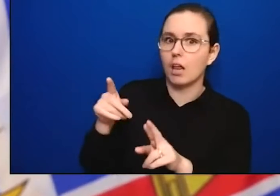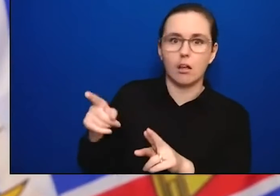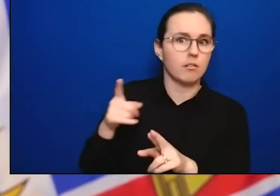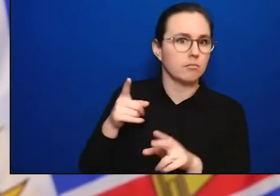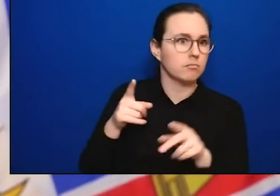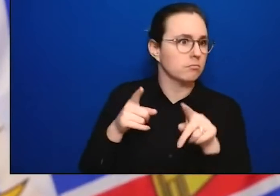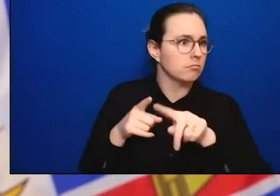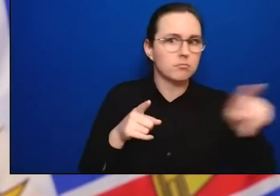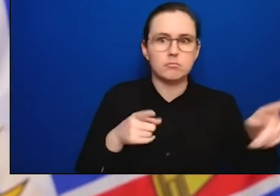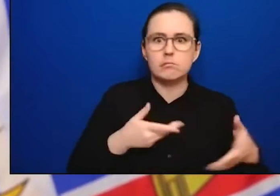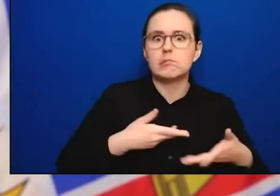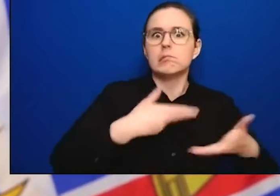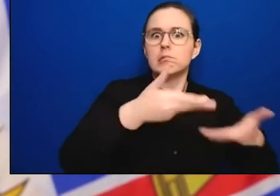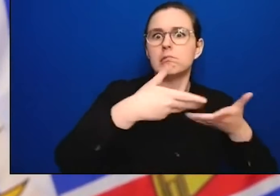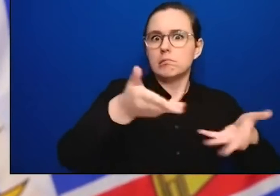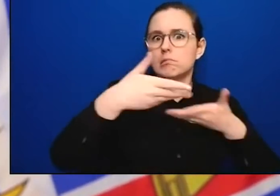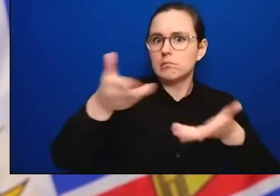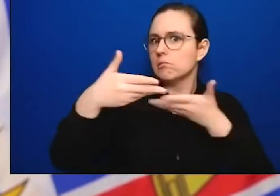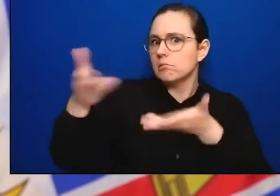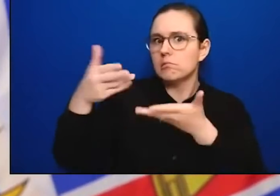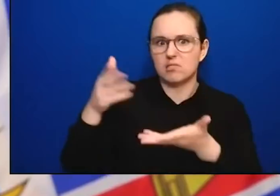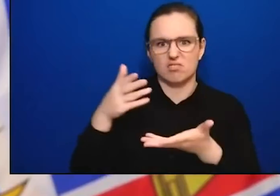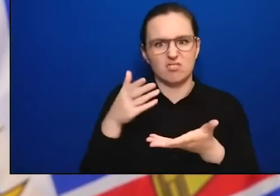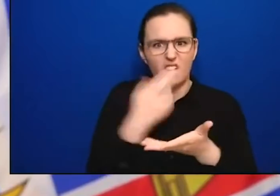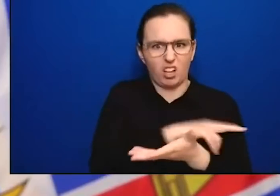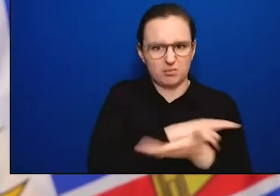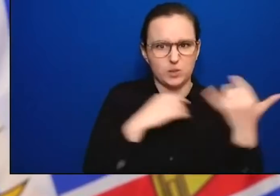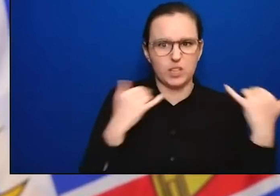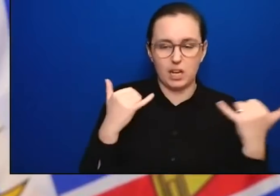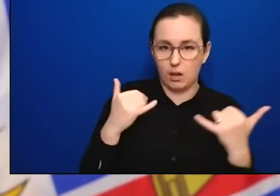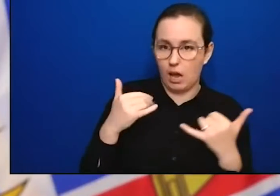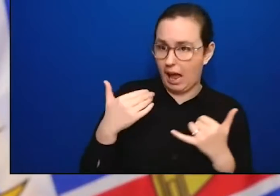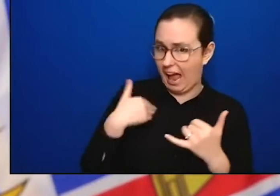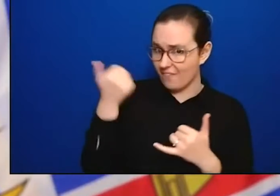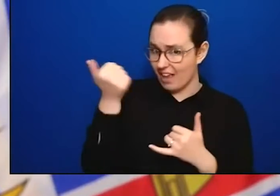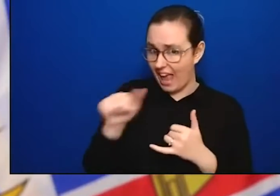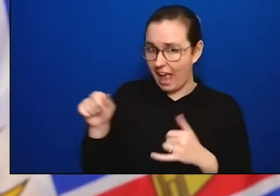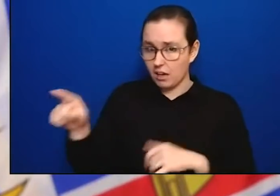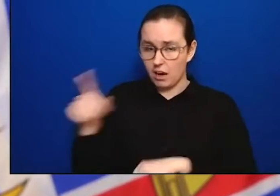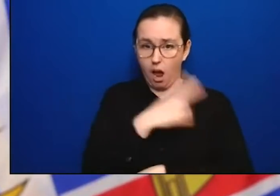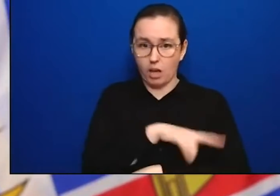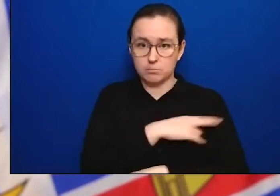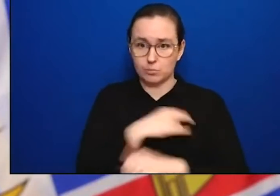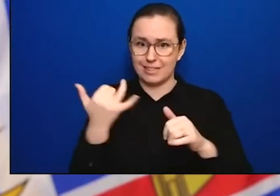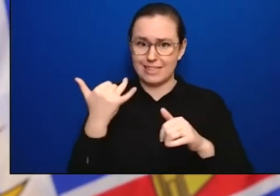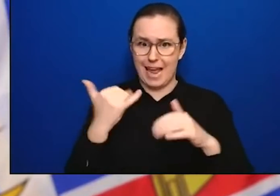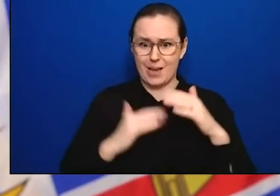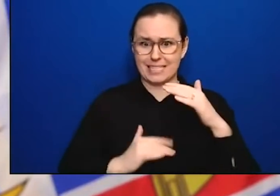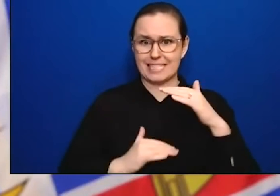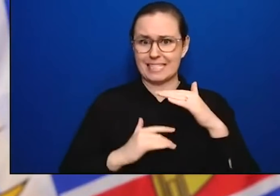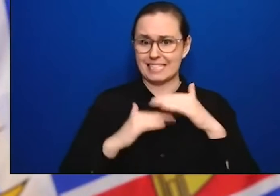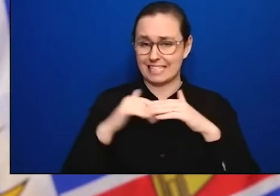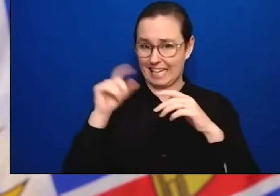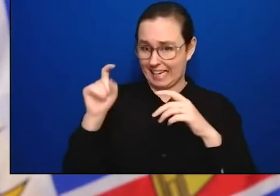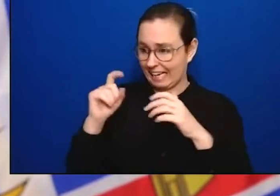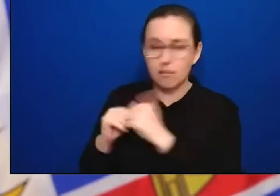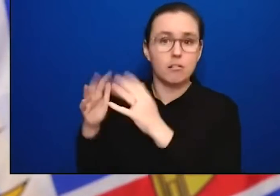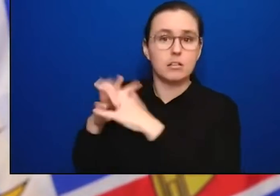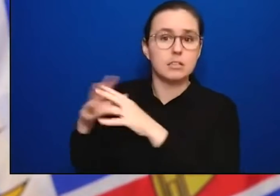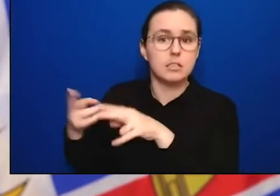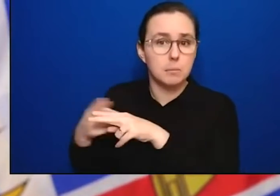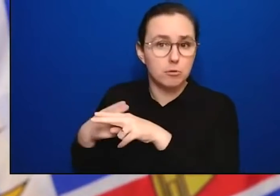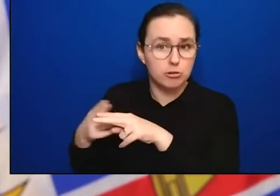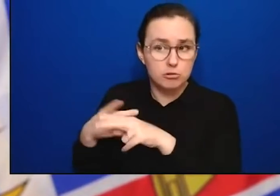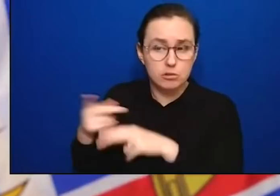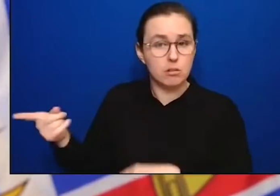seeing with cases and hospitalizations, it's sort of unclear to me if any hospitals in the Lower Mainland seem to be